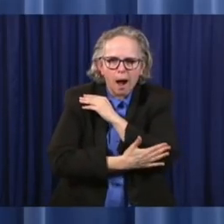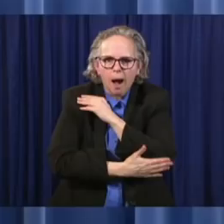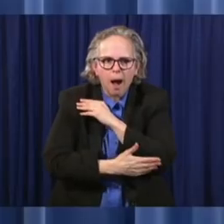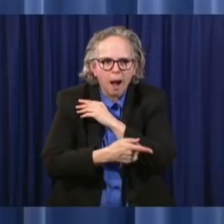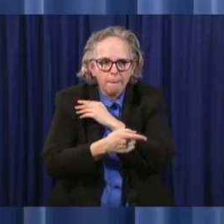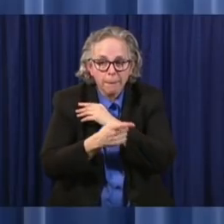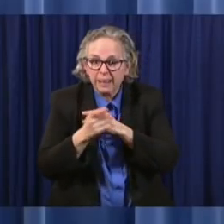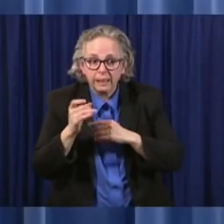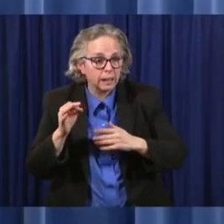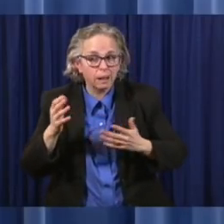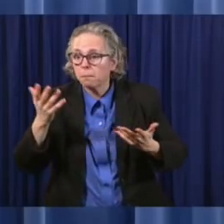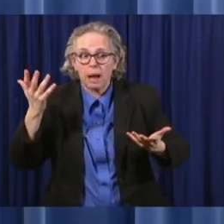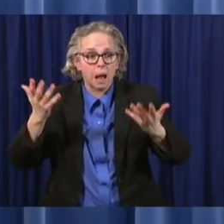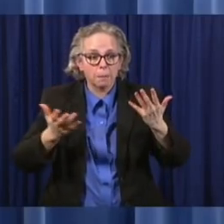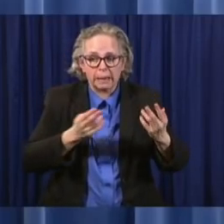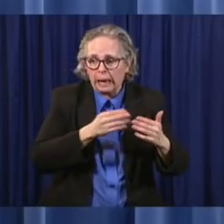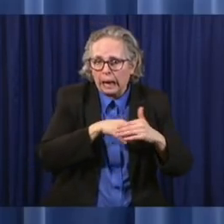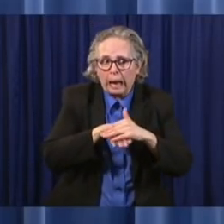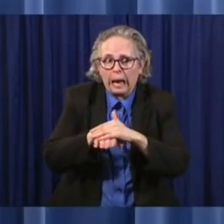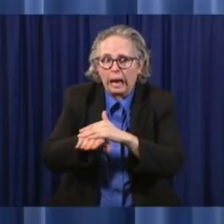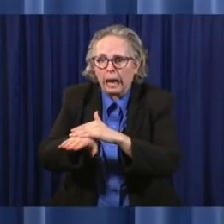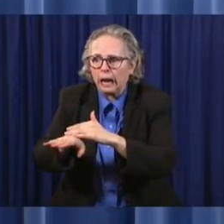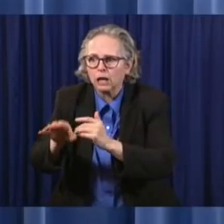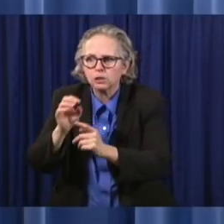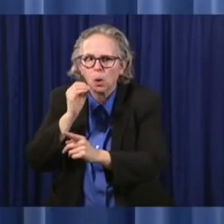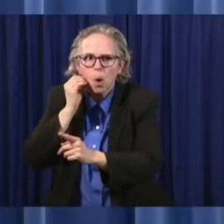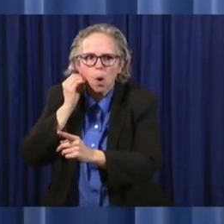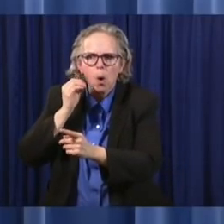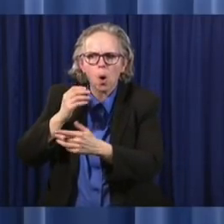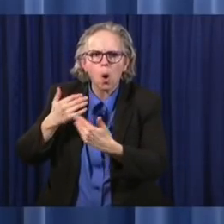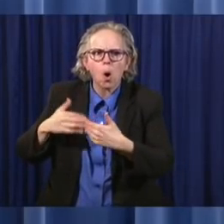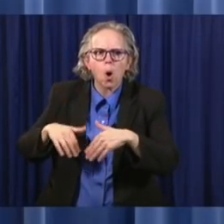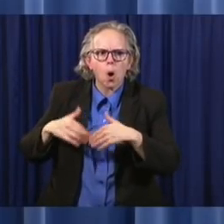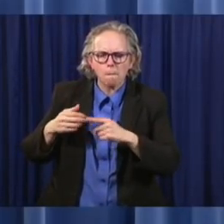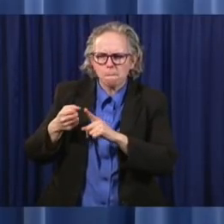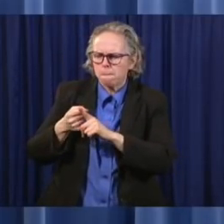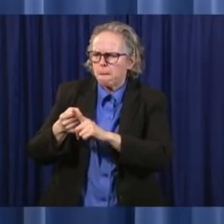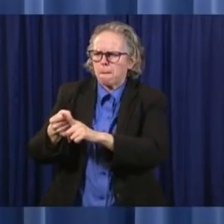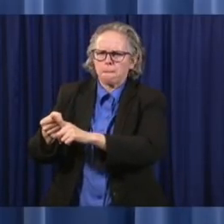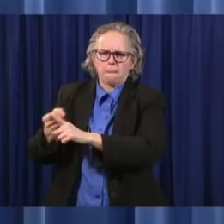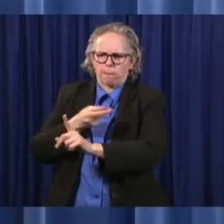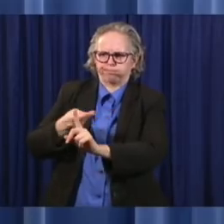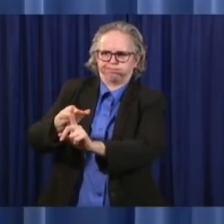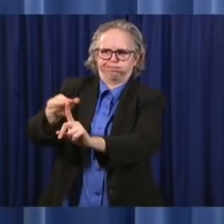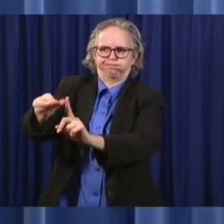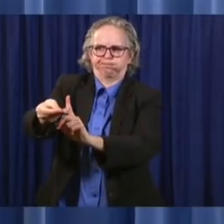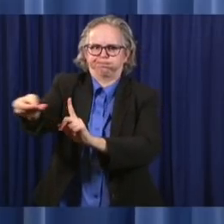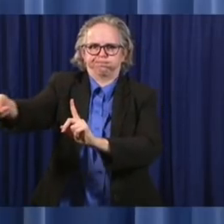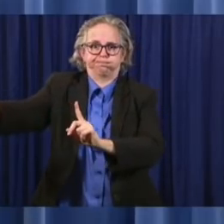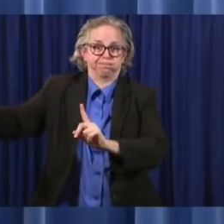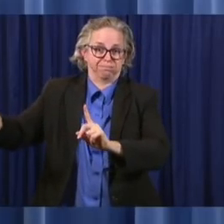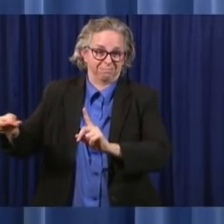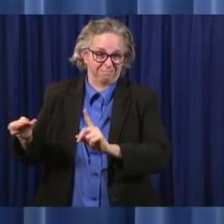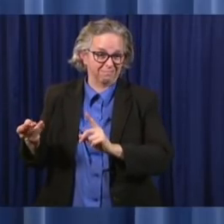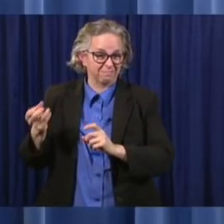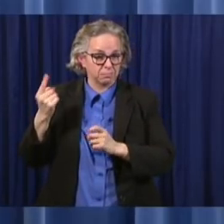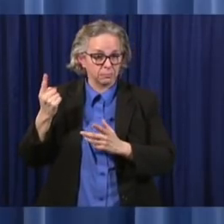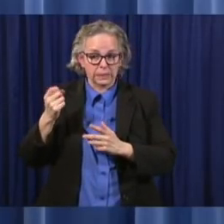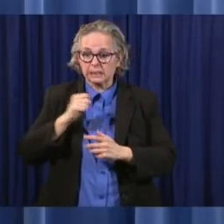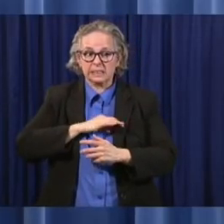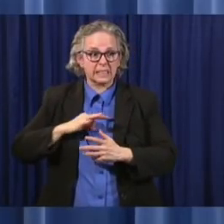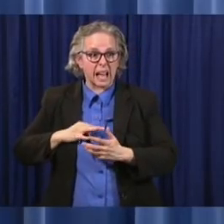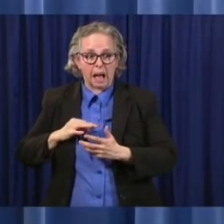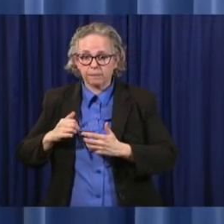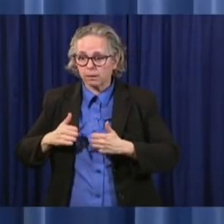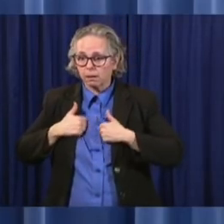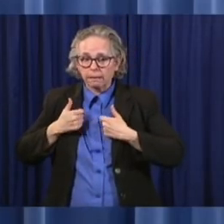into that nursing home, it's going to come in by somebody in that county or somebody in that community who might be working there. So we are all